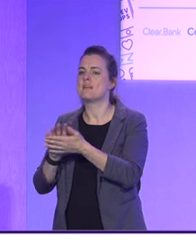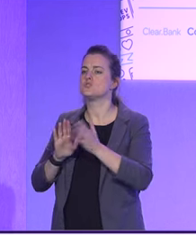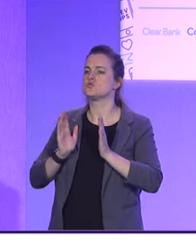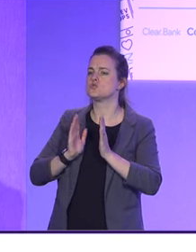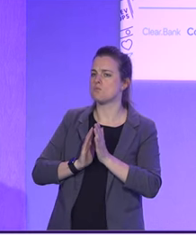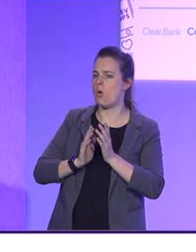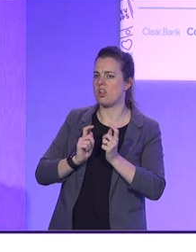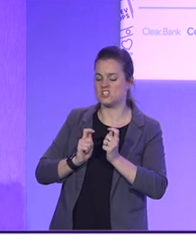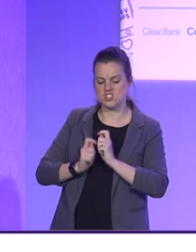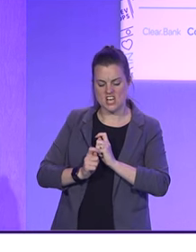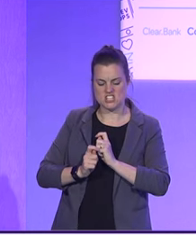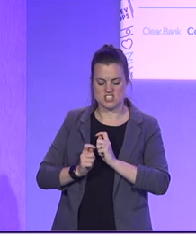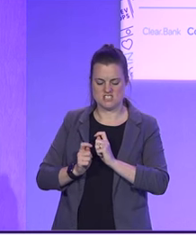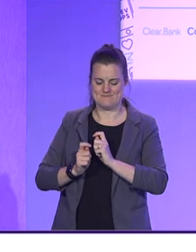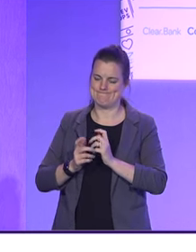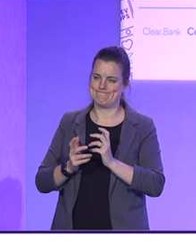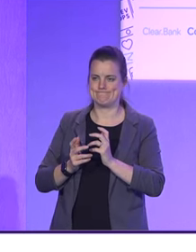and it's easy for me, but